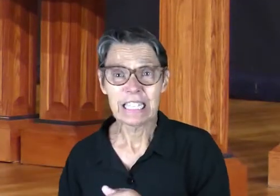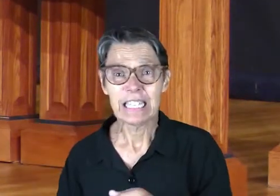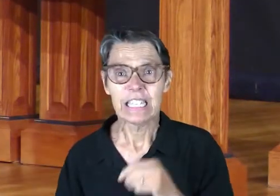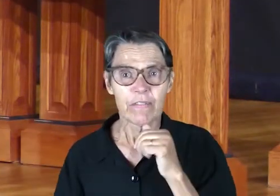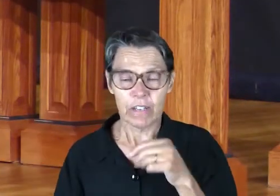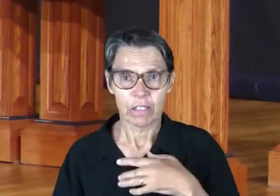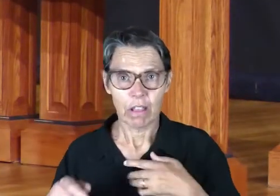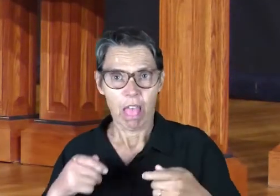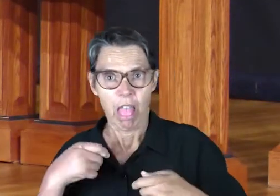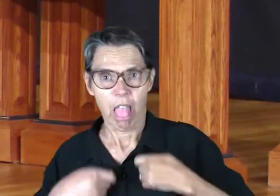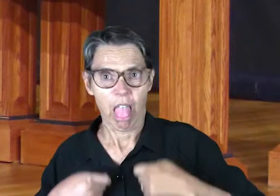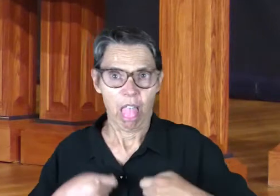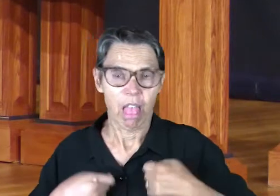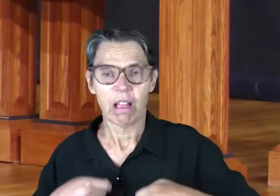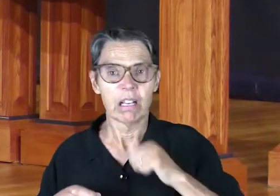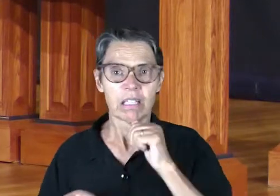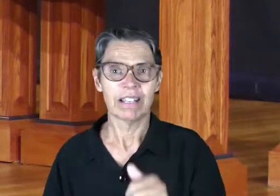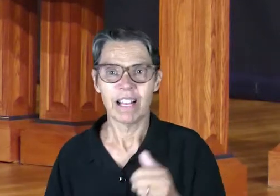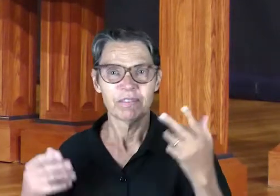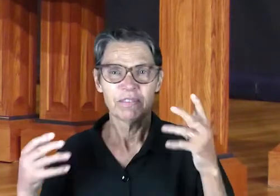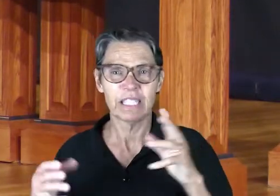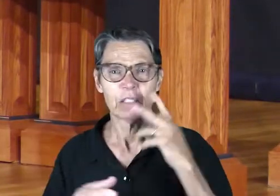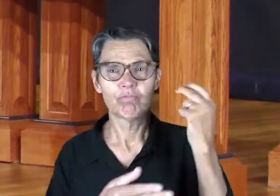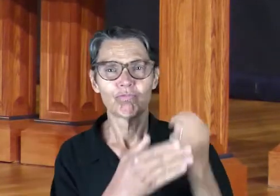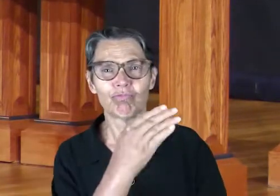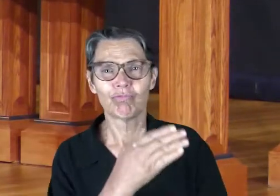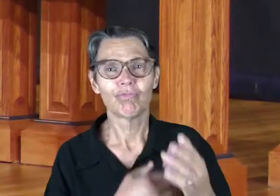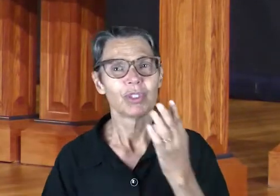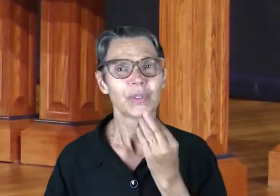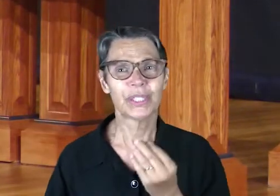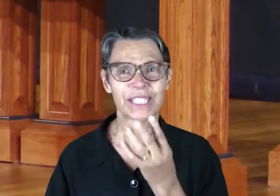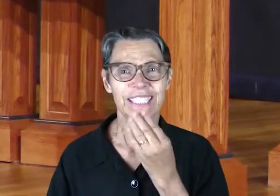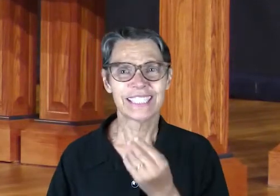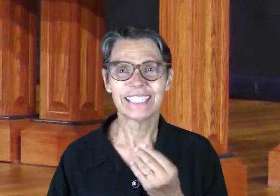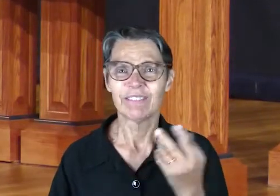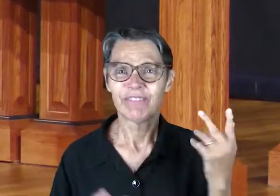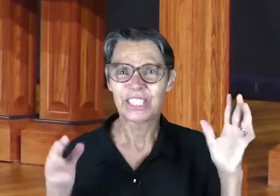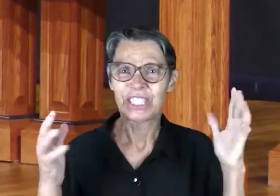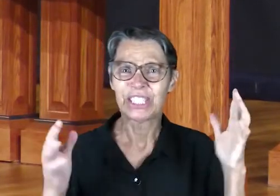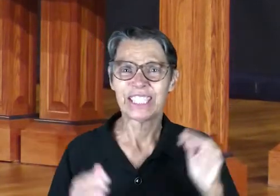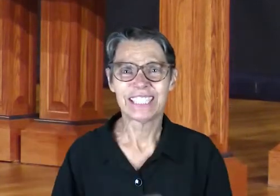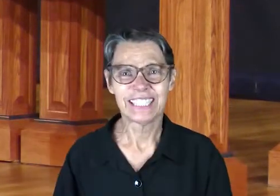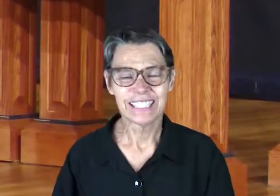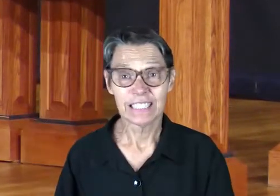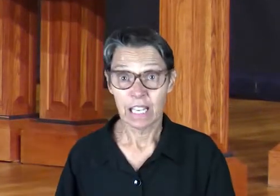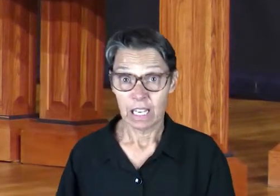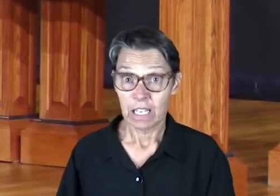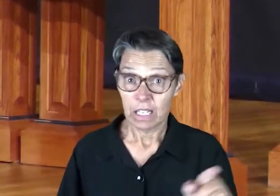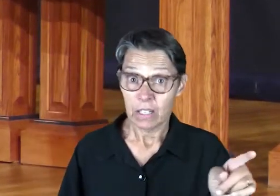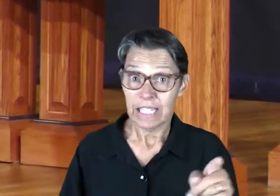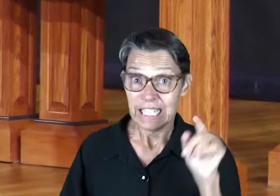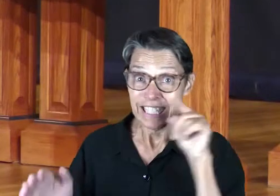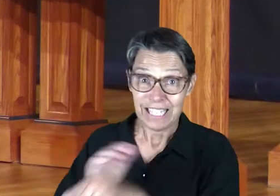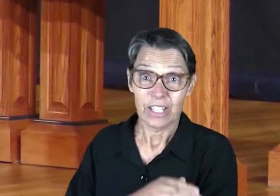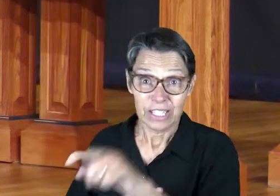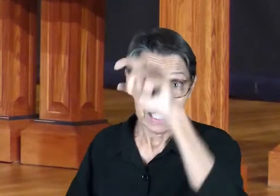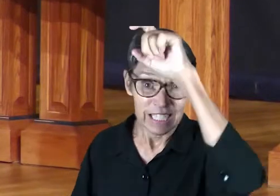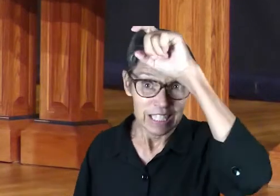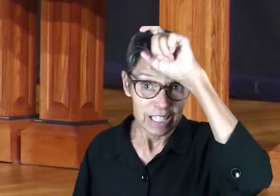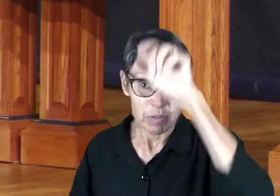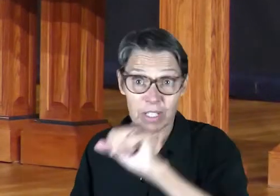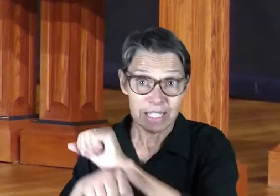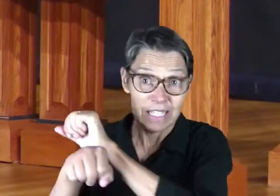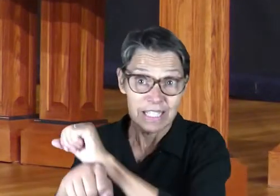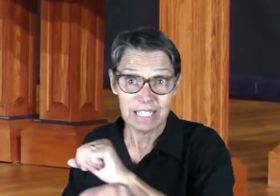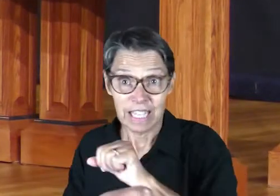with this crisis of identity. He's killed this Egyptian taskmaster, and we might say even then that